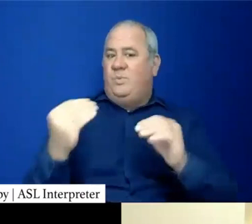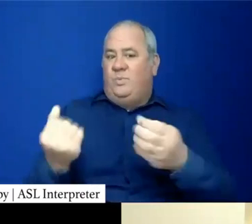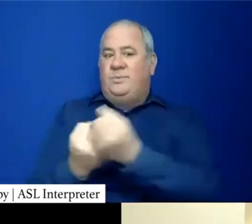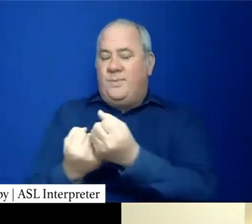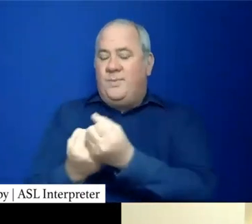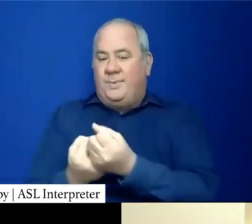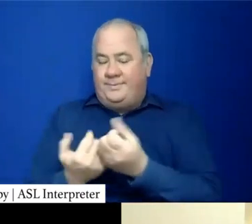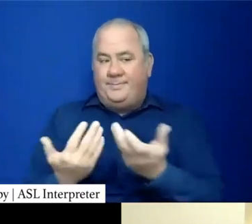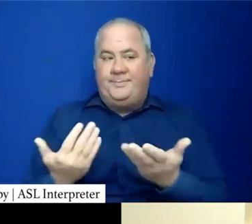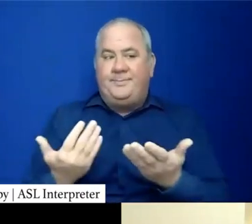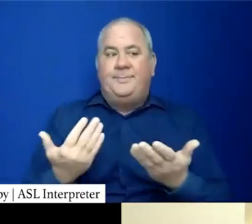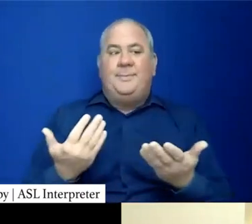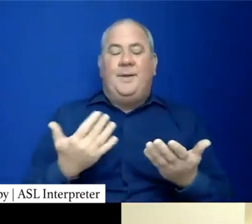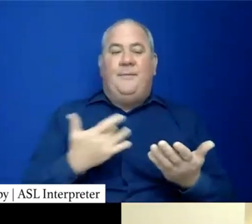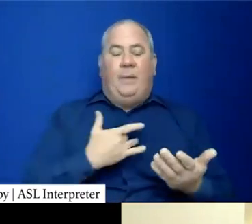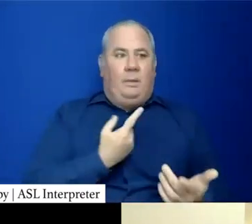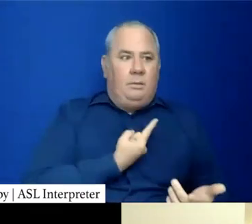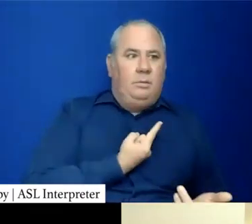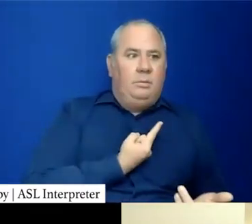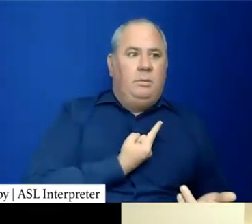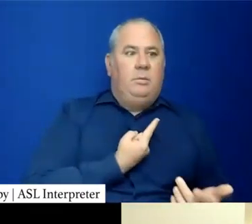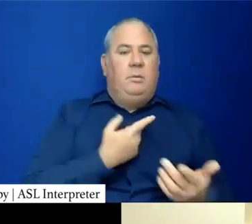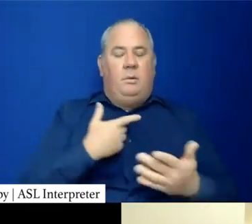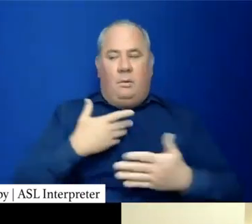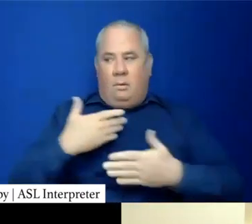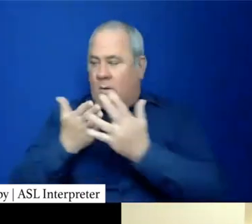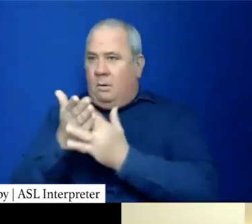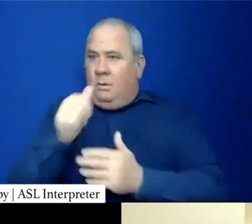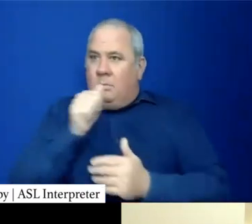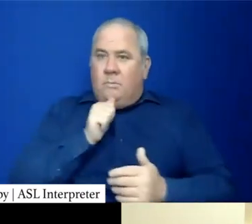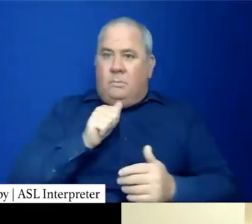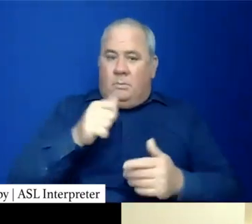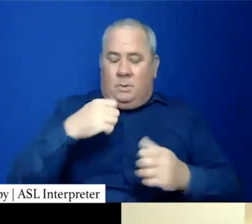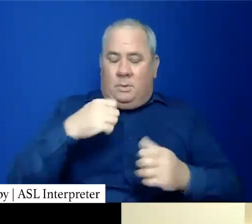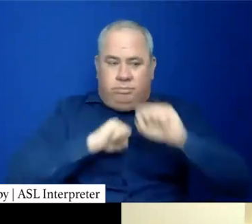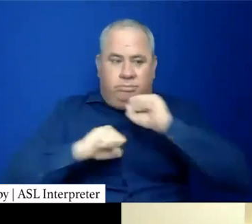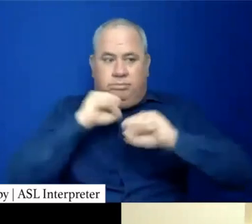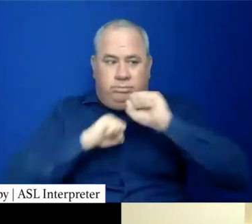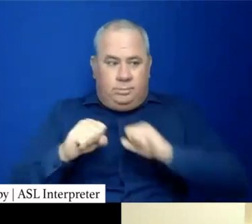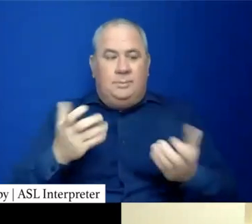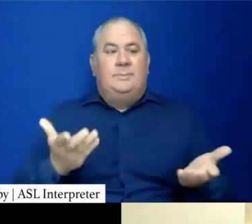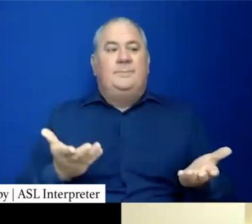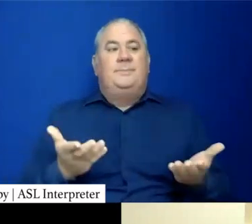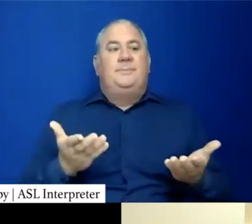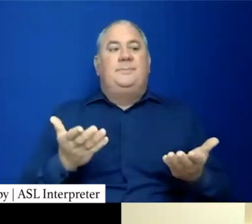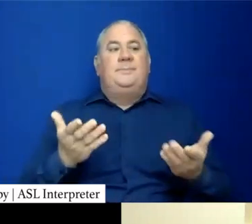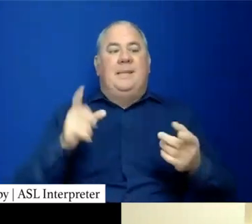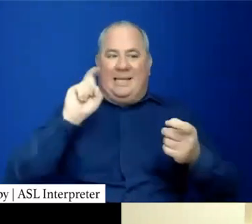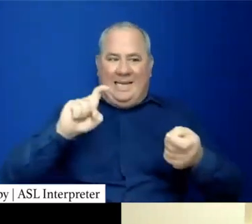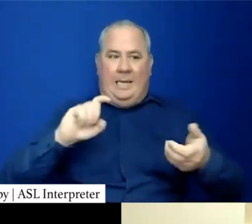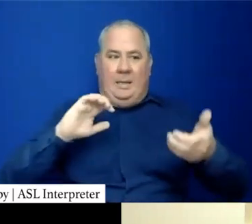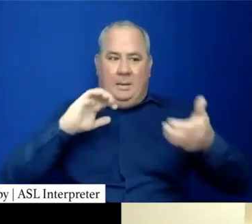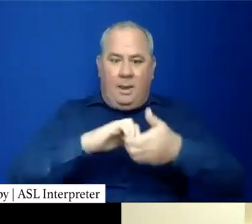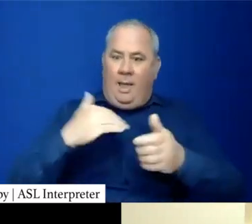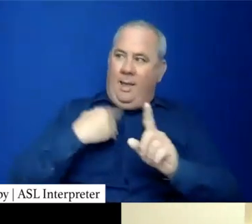it. And when they can connect with other disabled people and they can see mentors and colleagues in the field, it makes